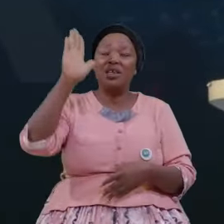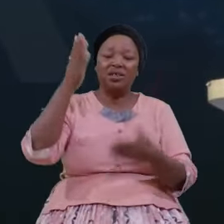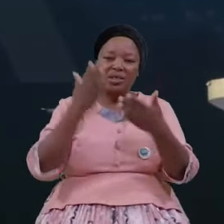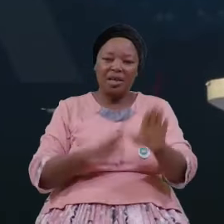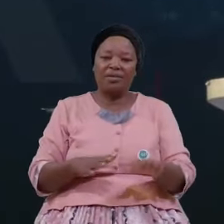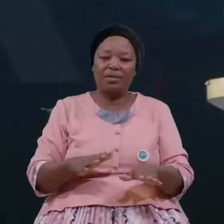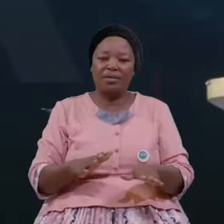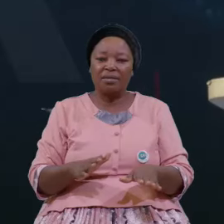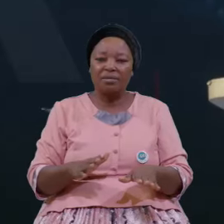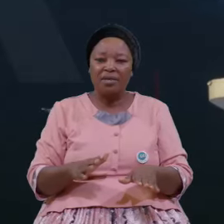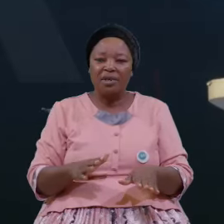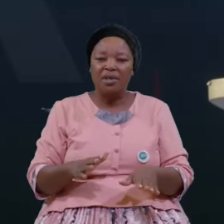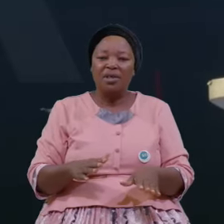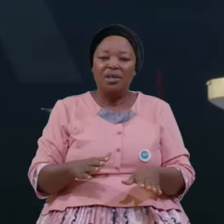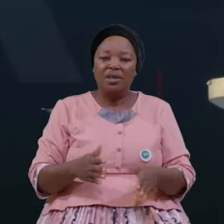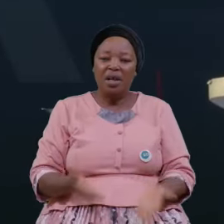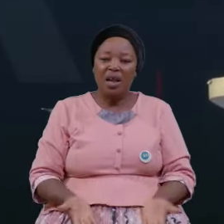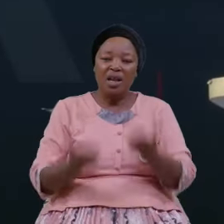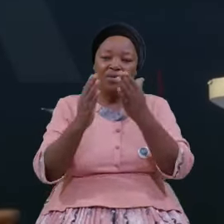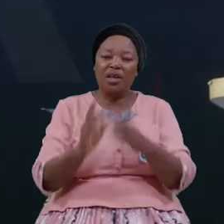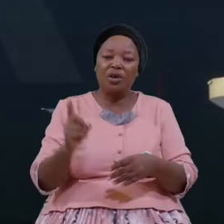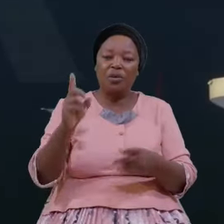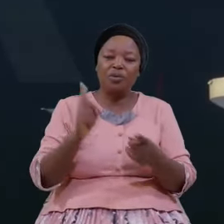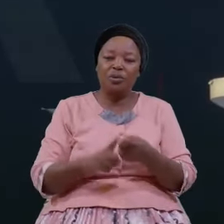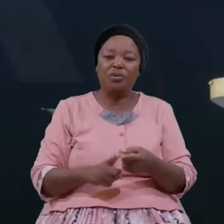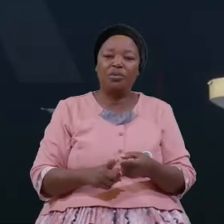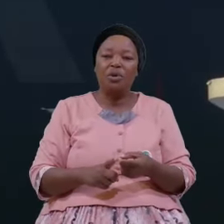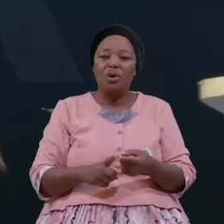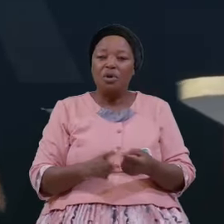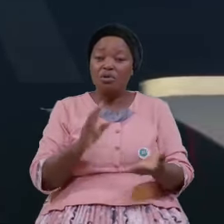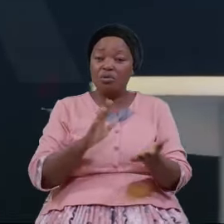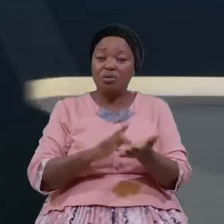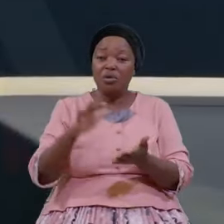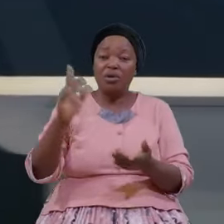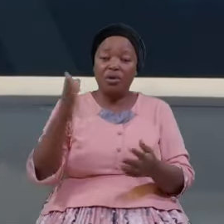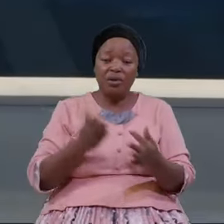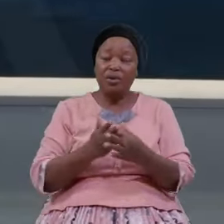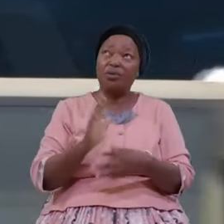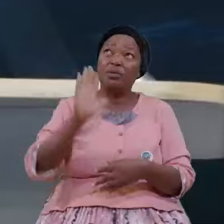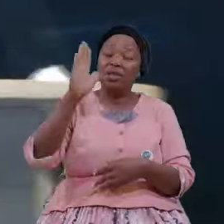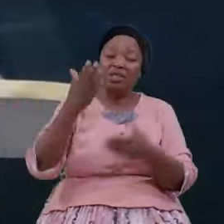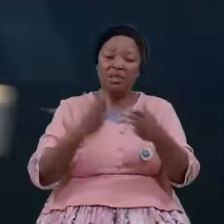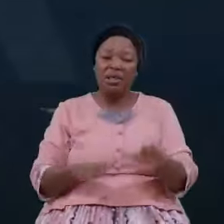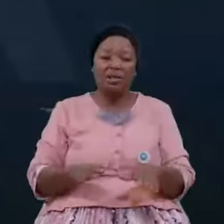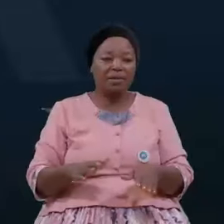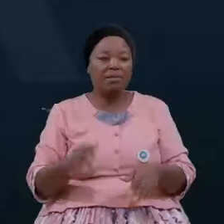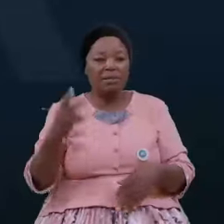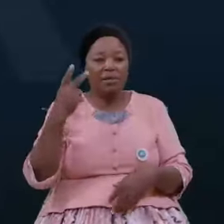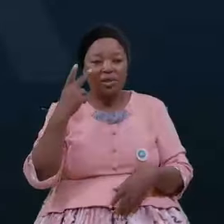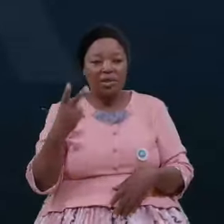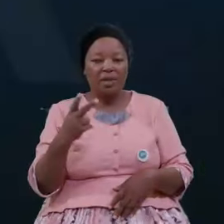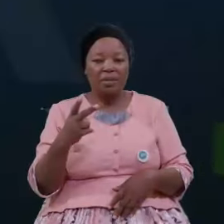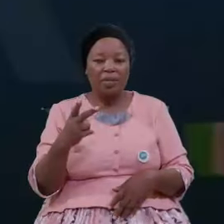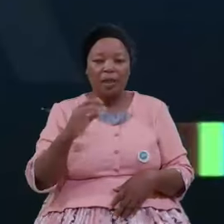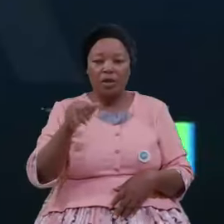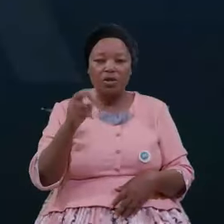death. Lifted up to glory through his death. And look at